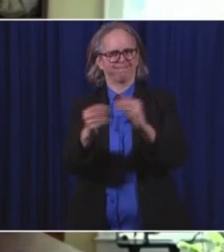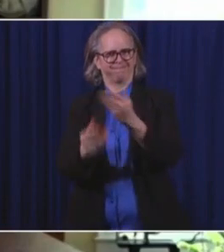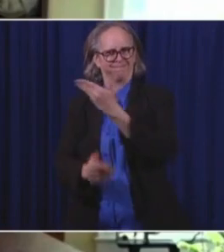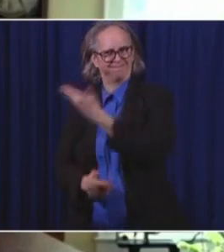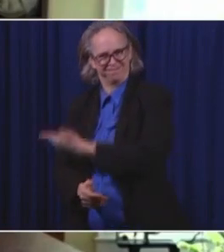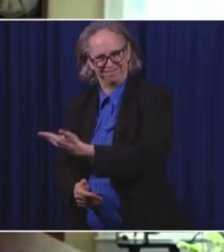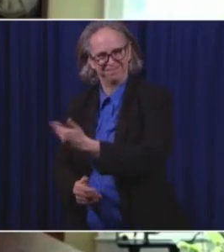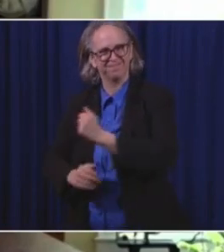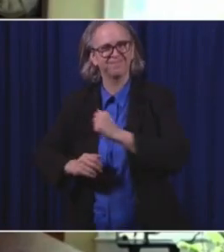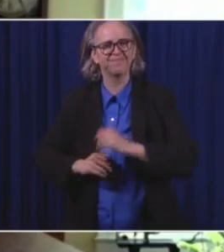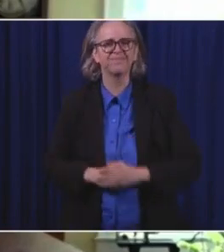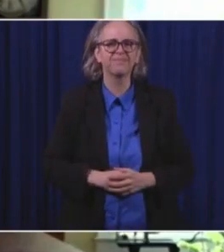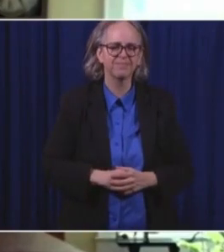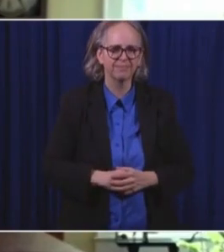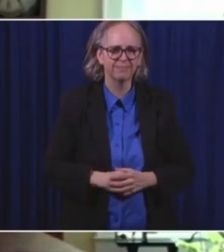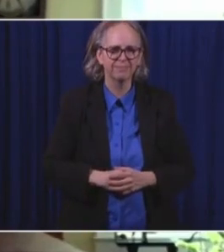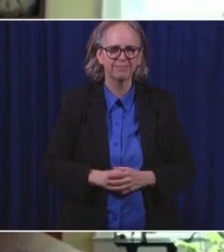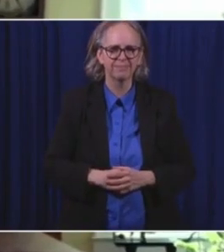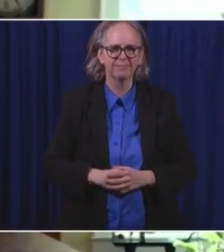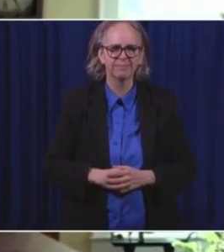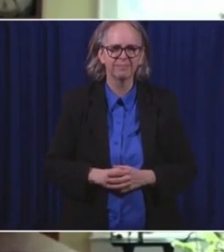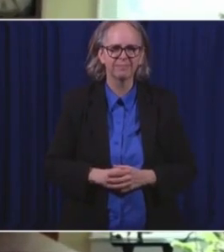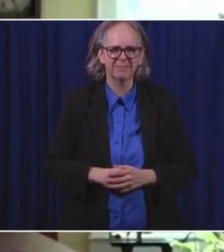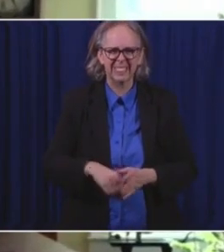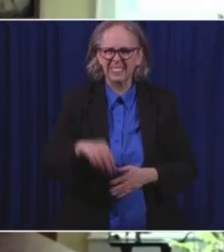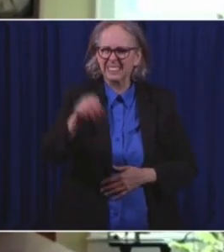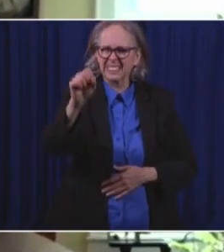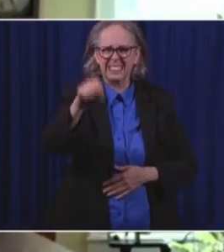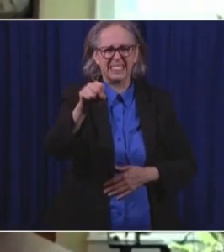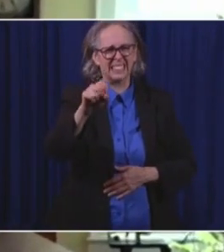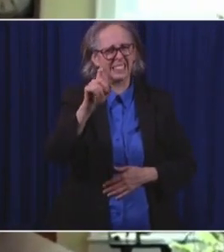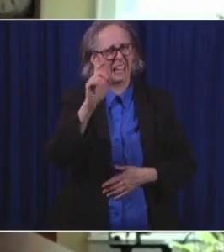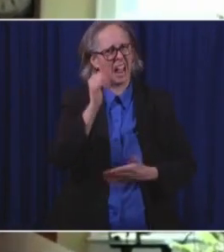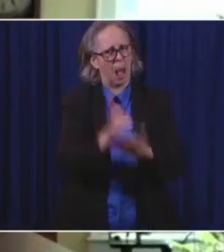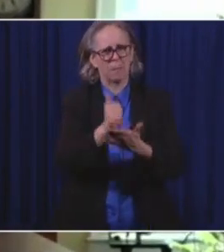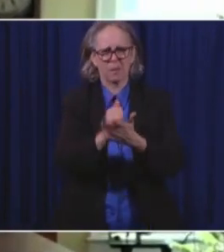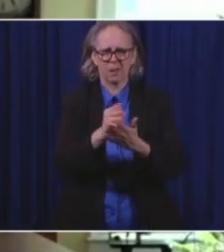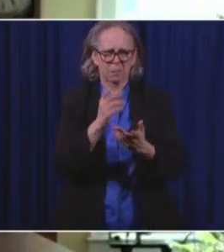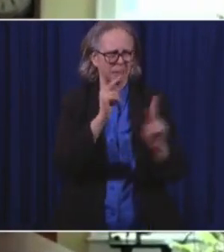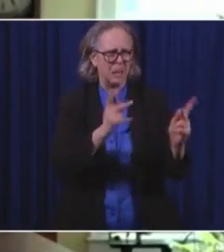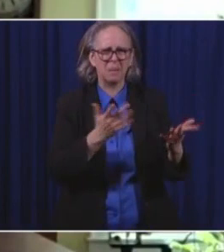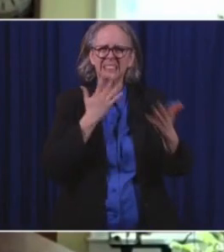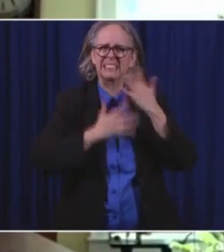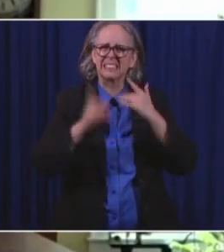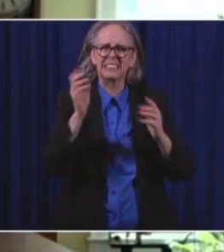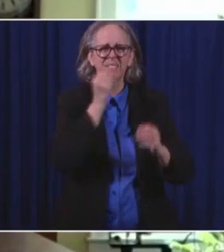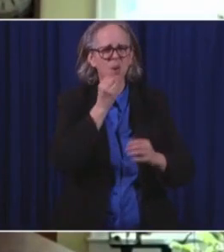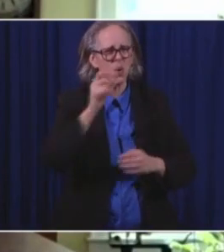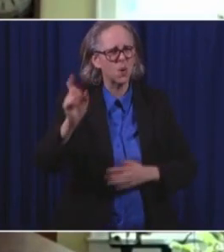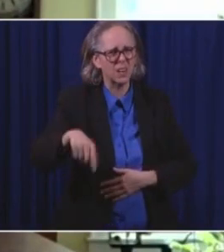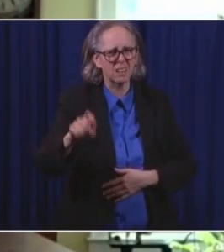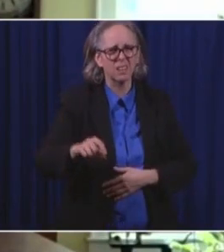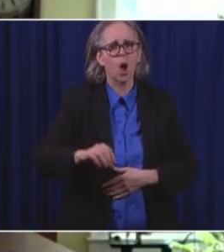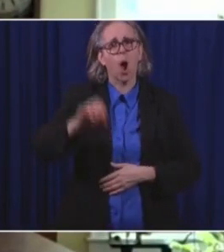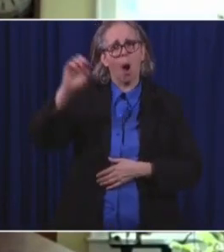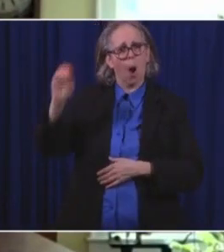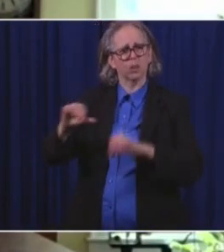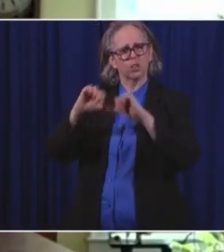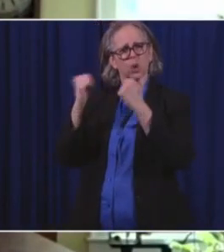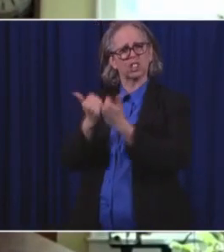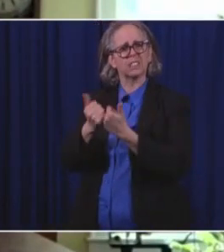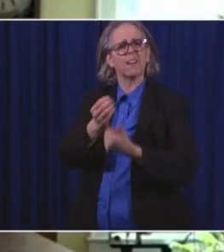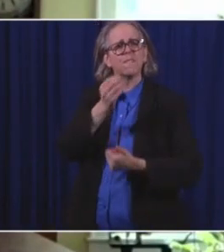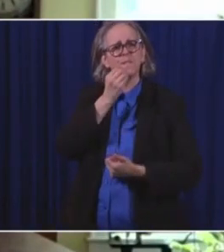So the need certainly is great. And the Ohio Association of Food Banks serves Ohioans in all 88